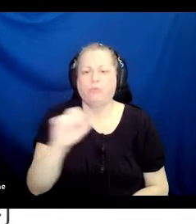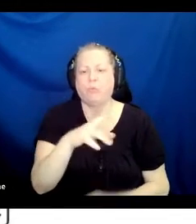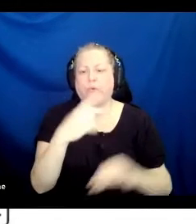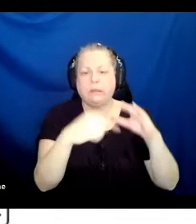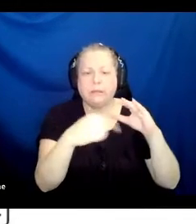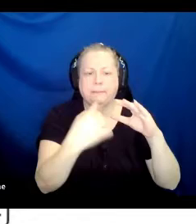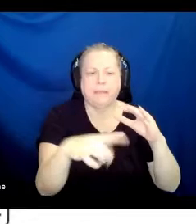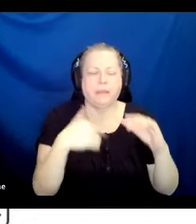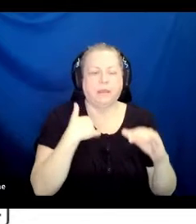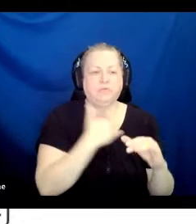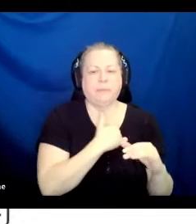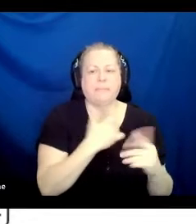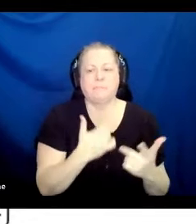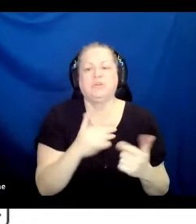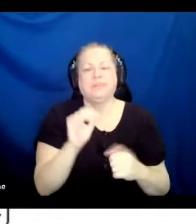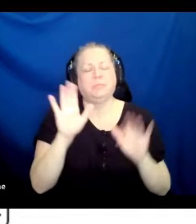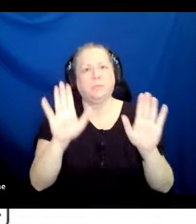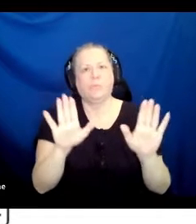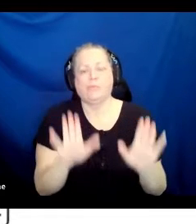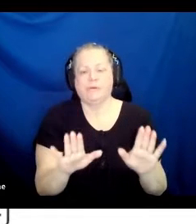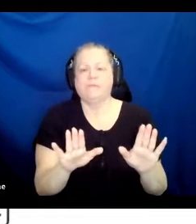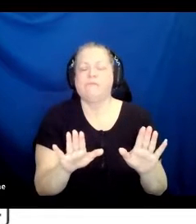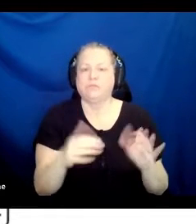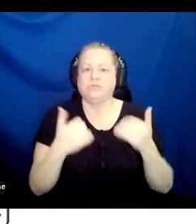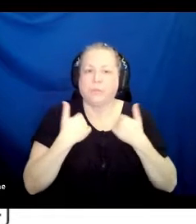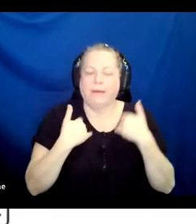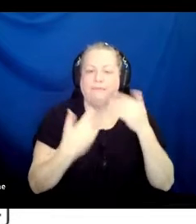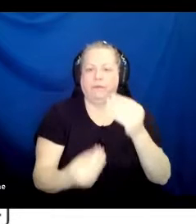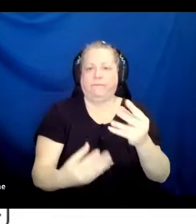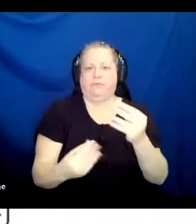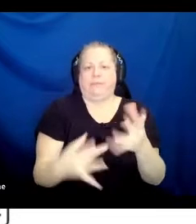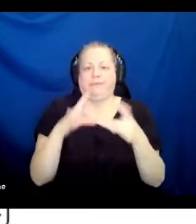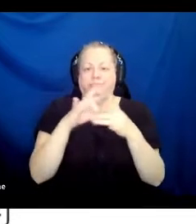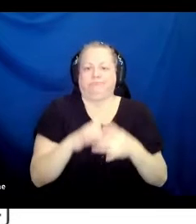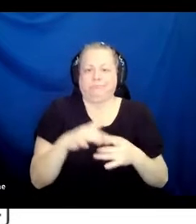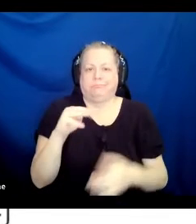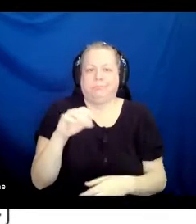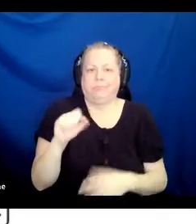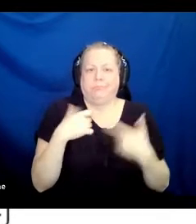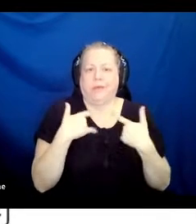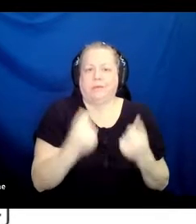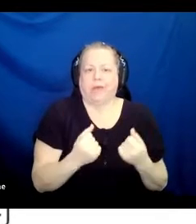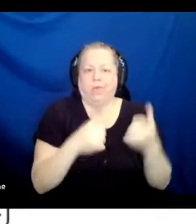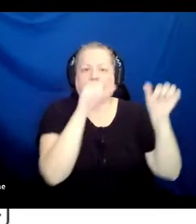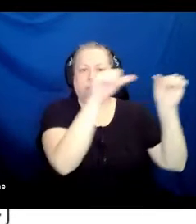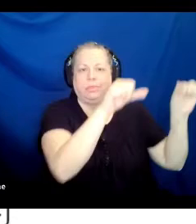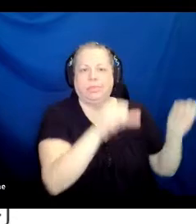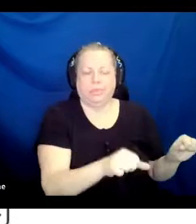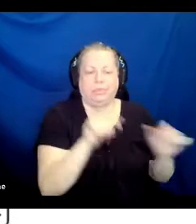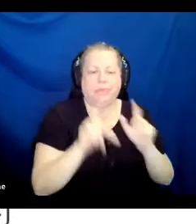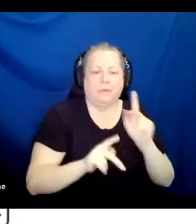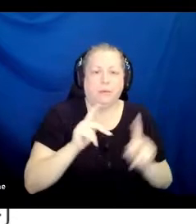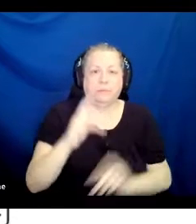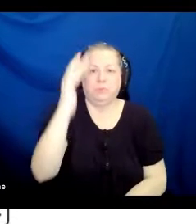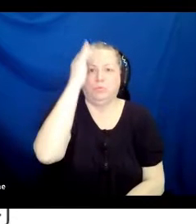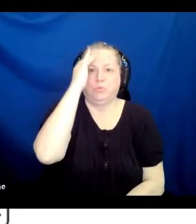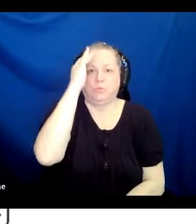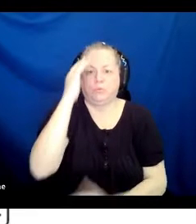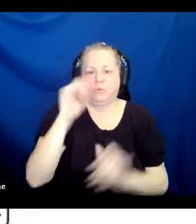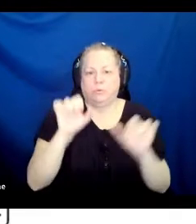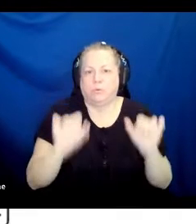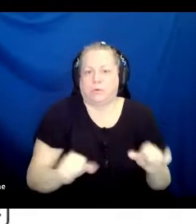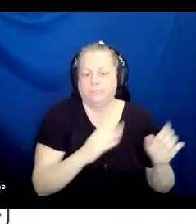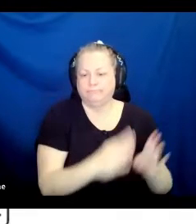to members, it would be great to put information about MassHealth Renewals to let folks know this is coming. Again, in the